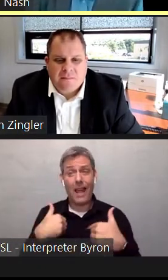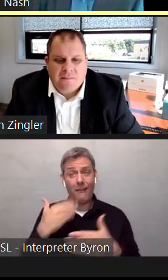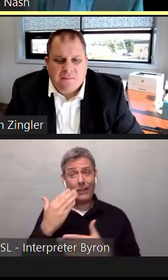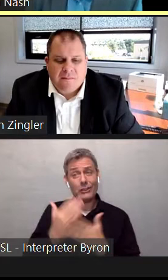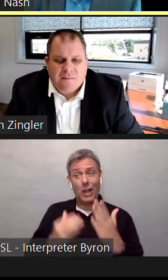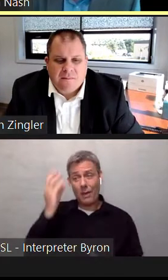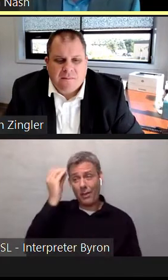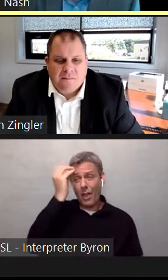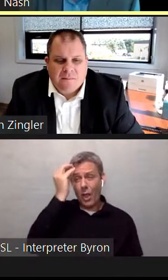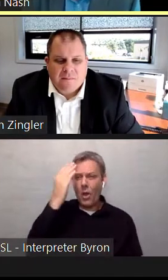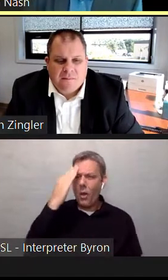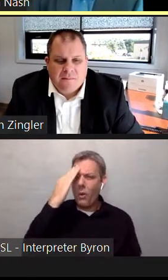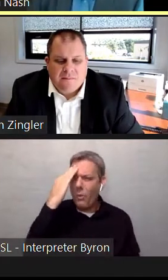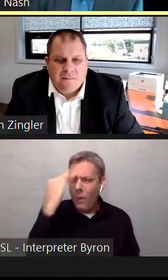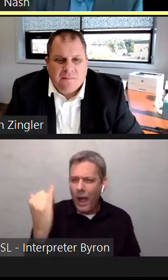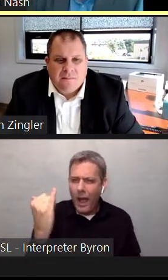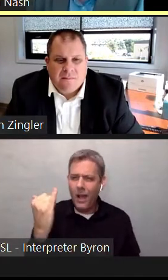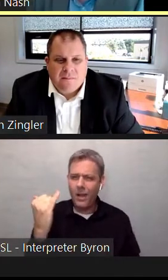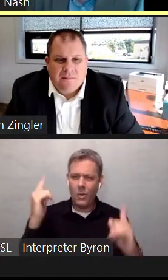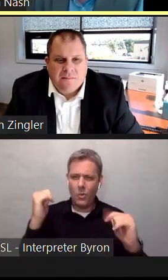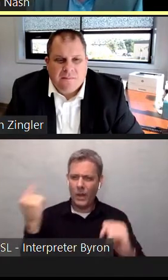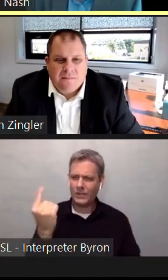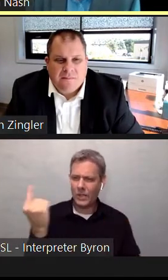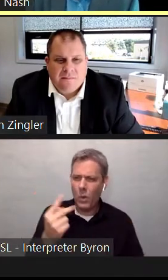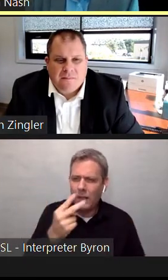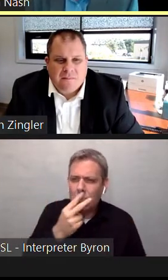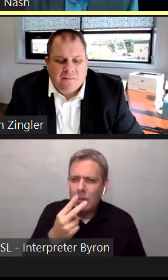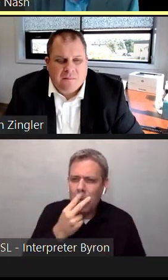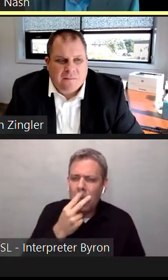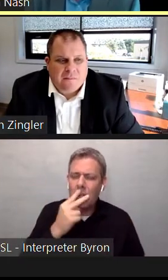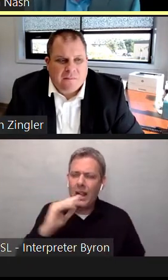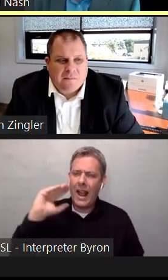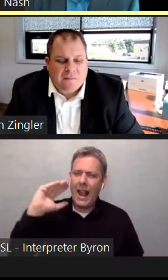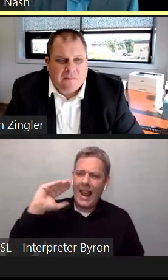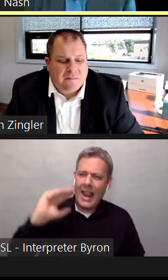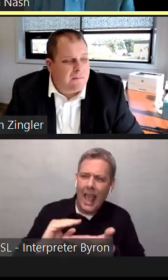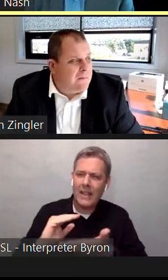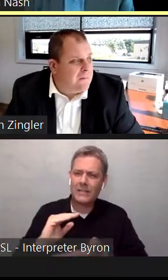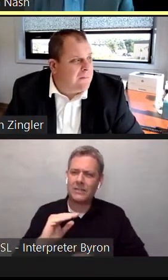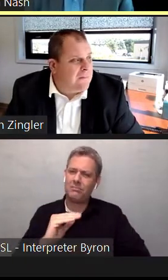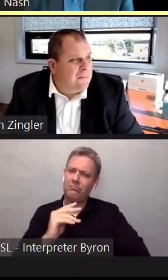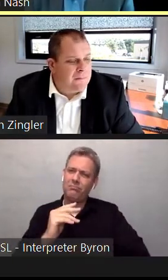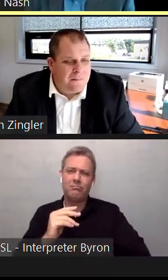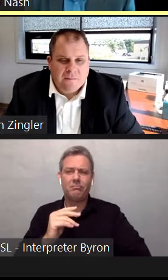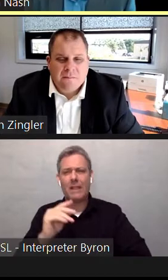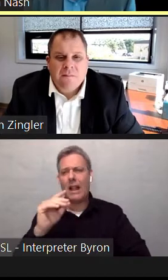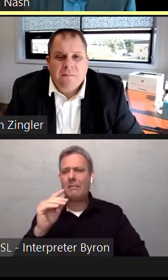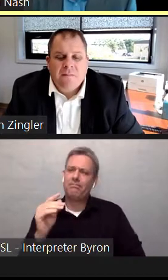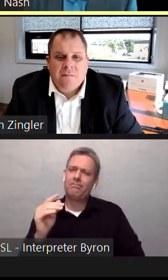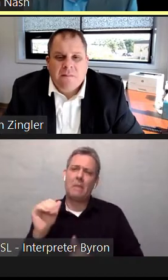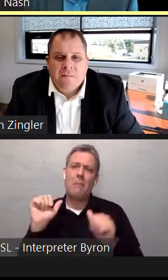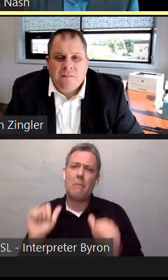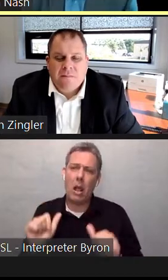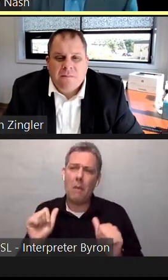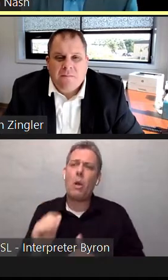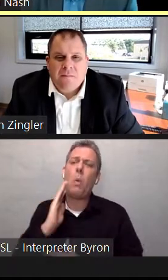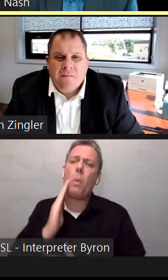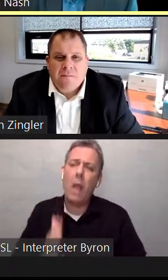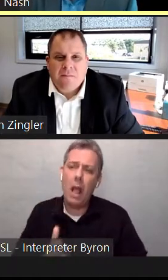it is that somebody who smokes is less likely to be vaccinated amongst our population. And it may be that, hey, if I'm going to smoke, you